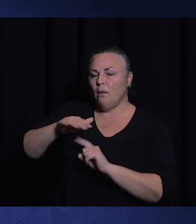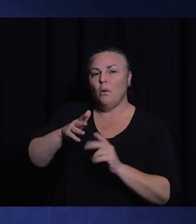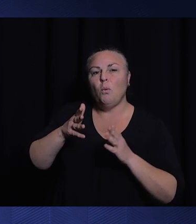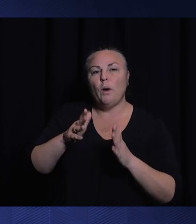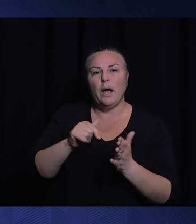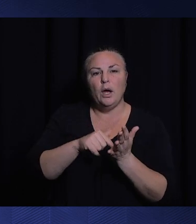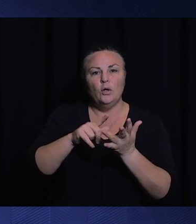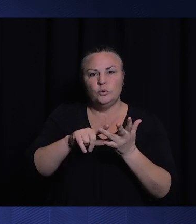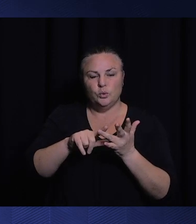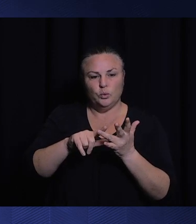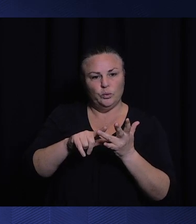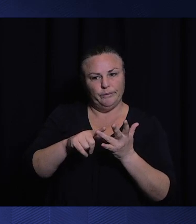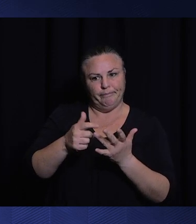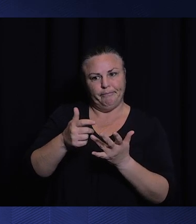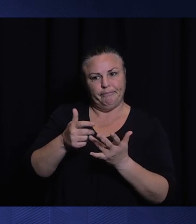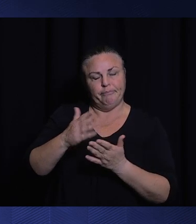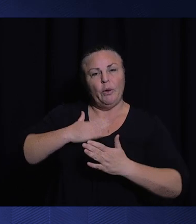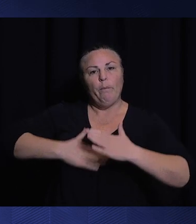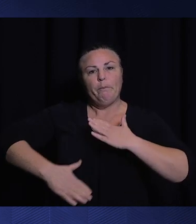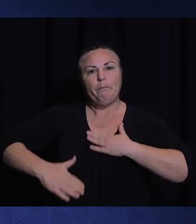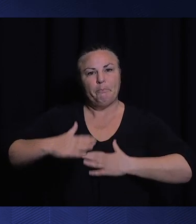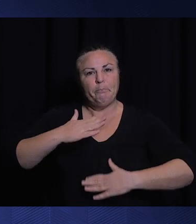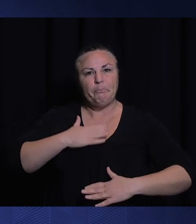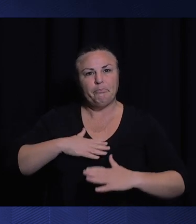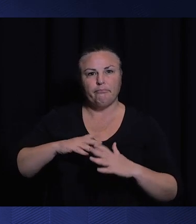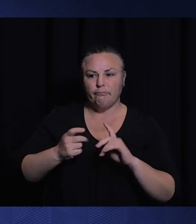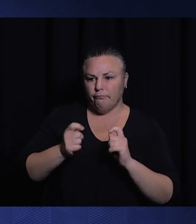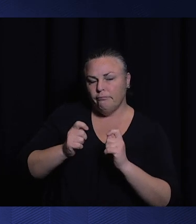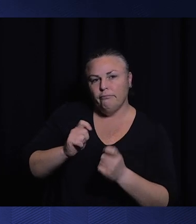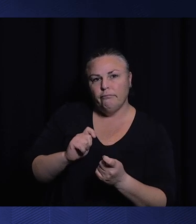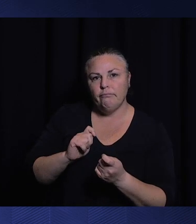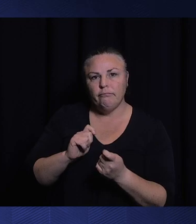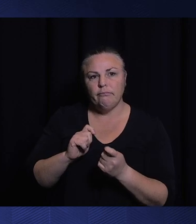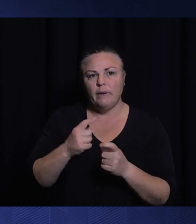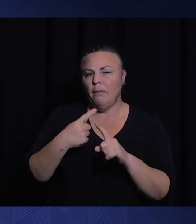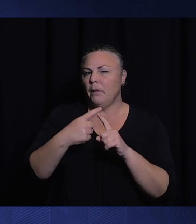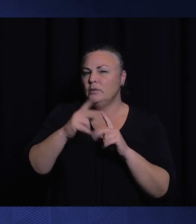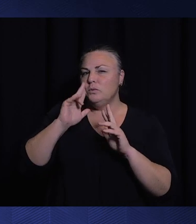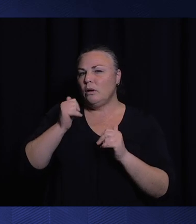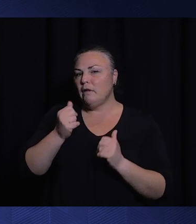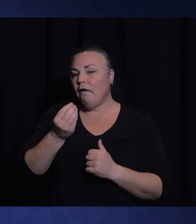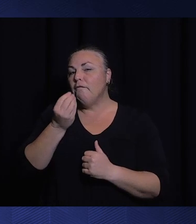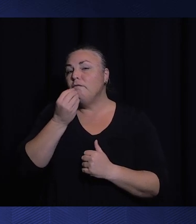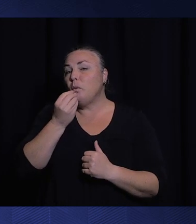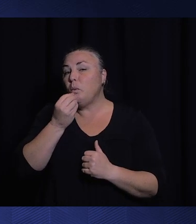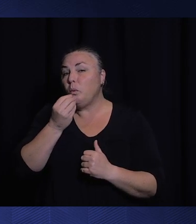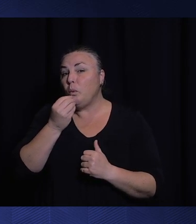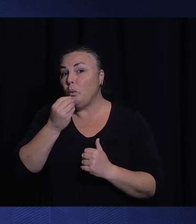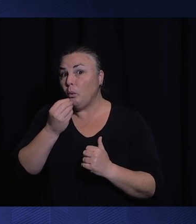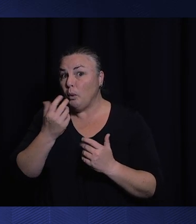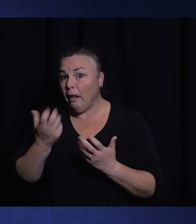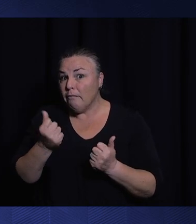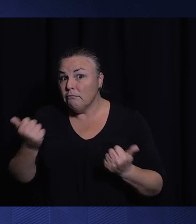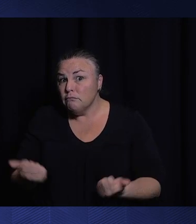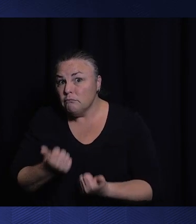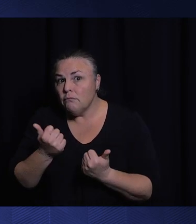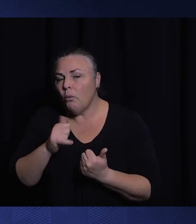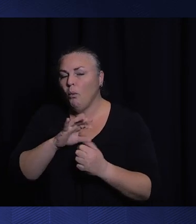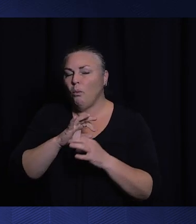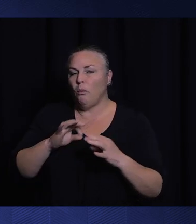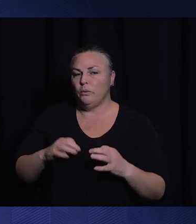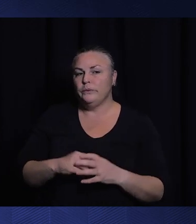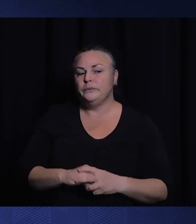from water scarcity and food security issues. It's fantastic to have the panel we've